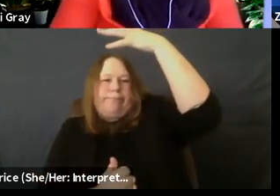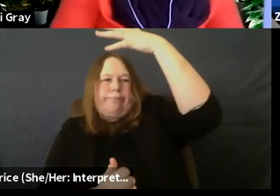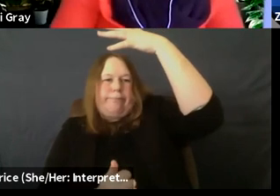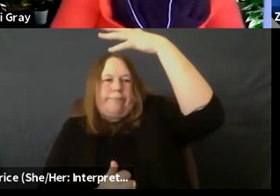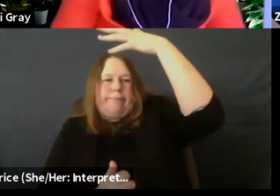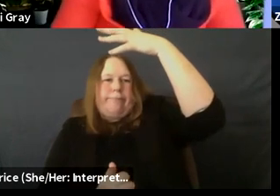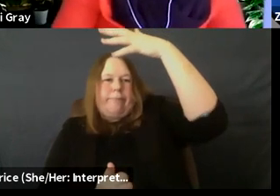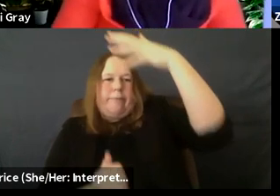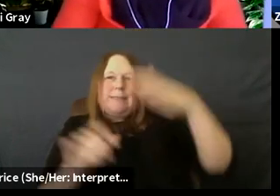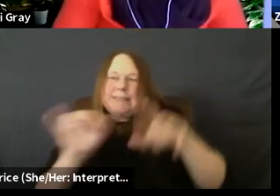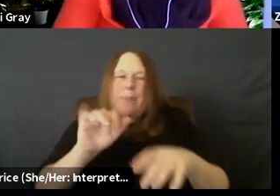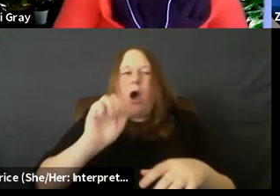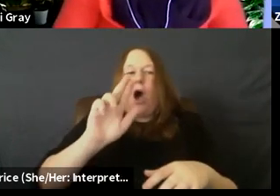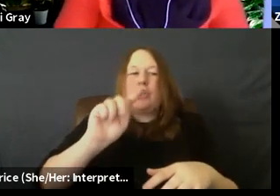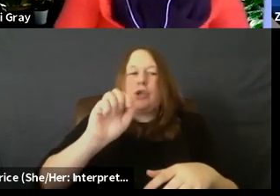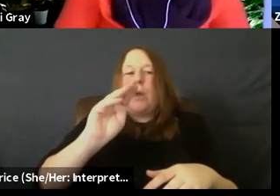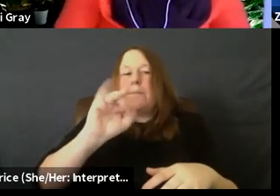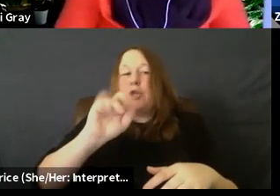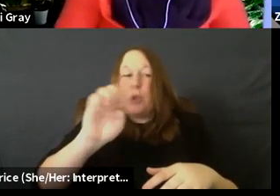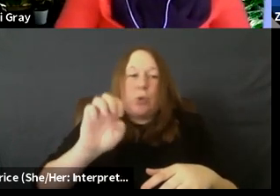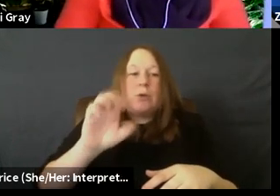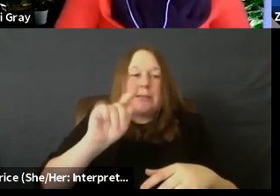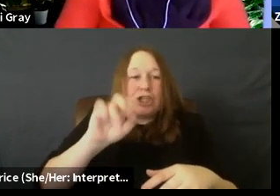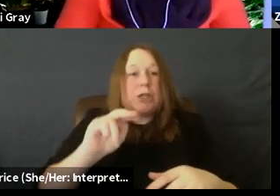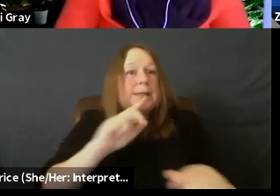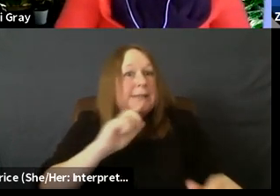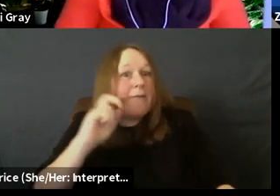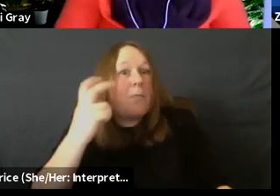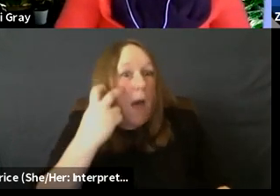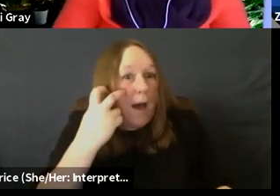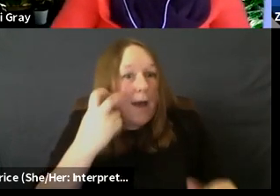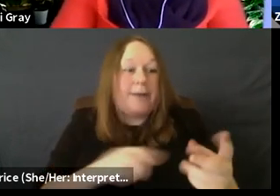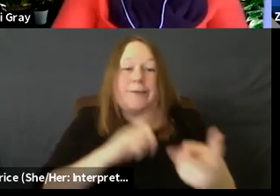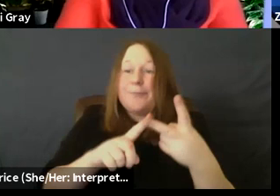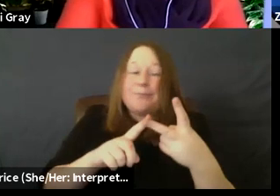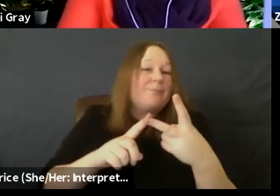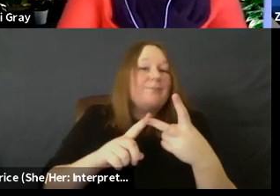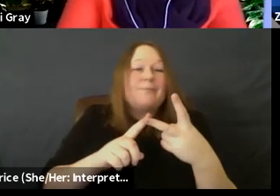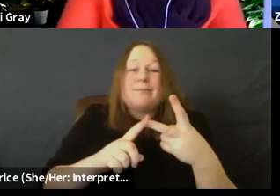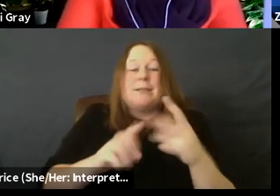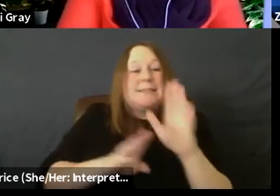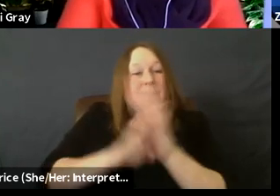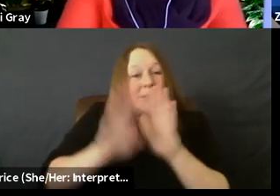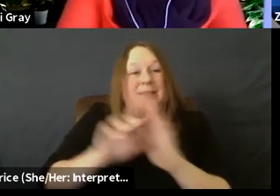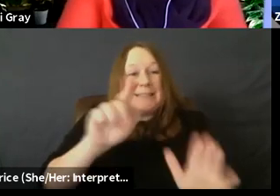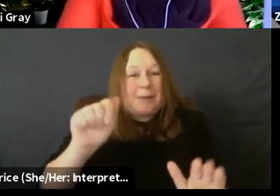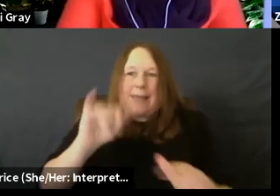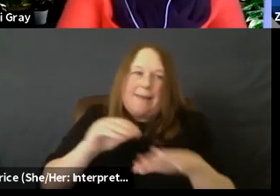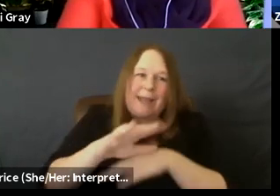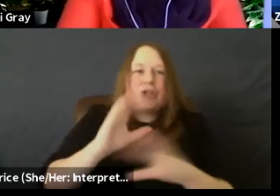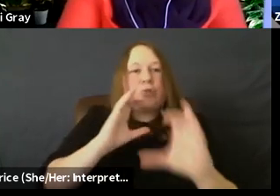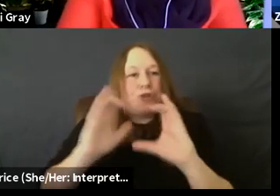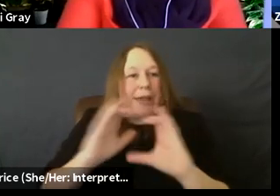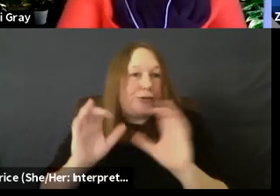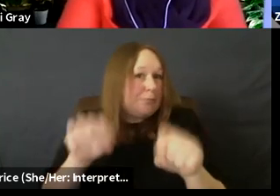people with certain autoimmune conditions, people who are deafblind, people who have developmental disabilities that affect